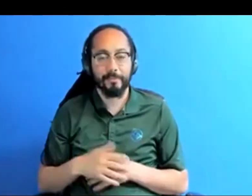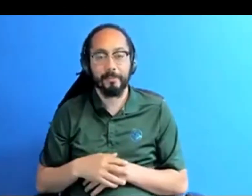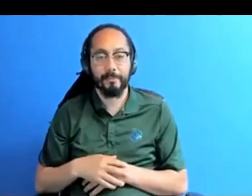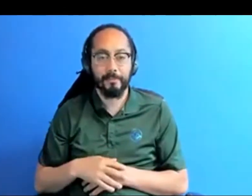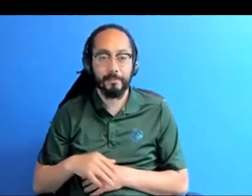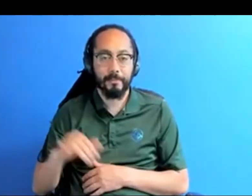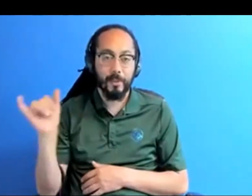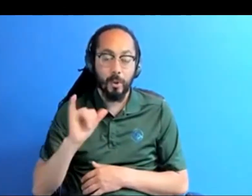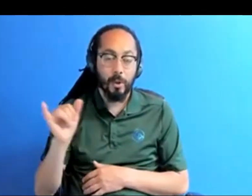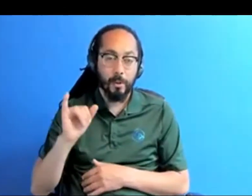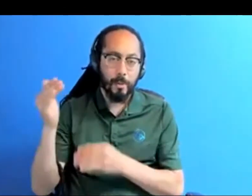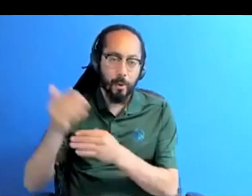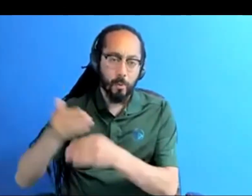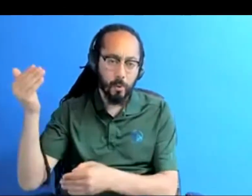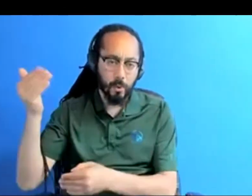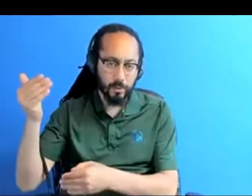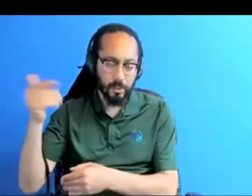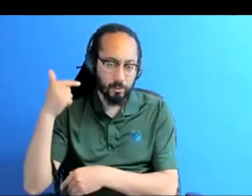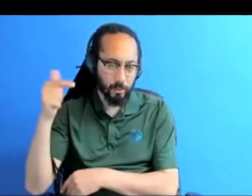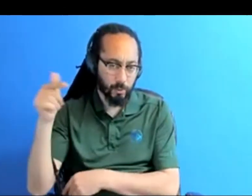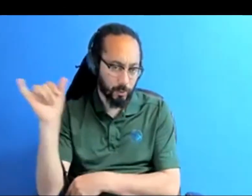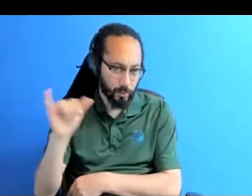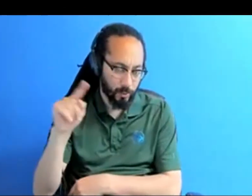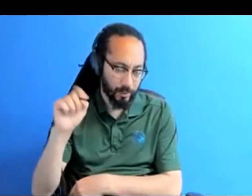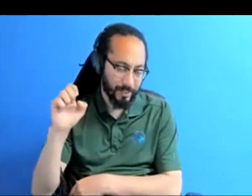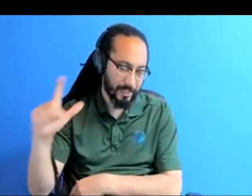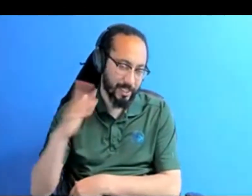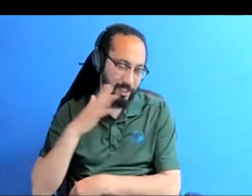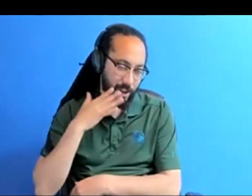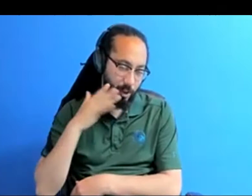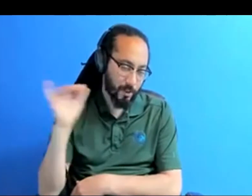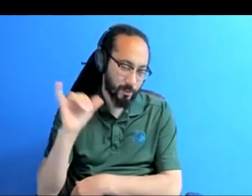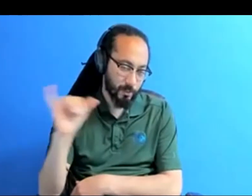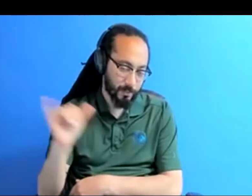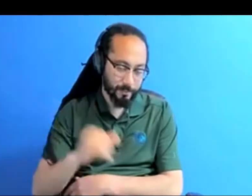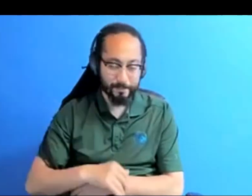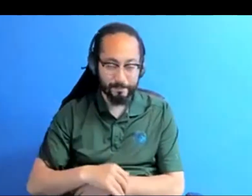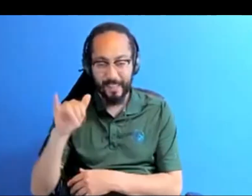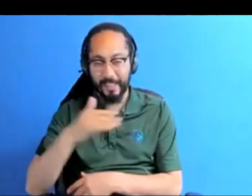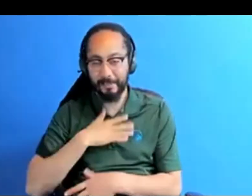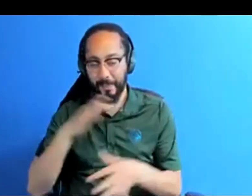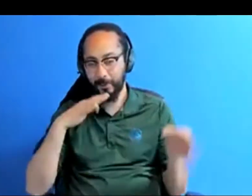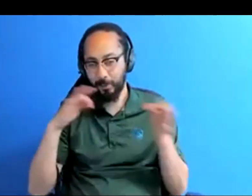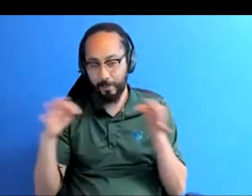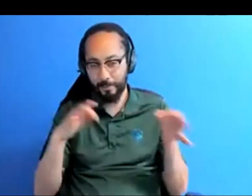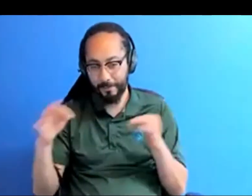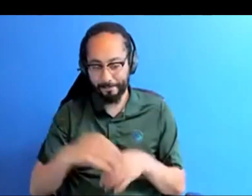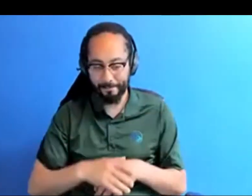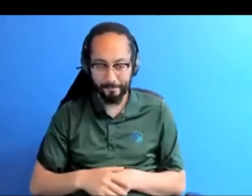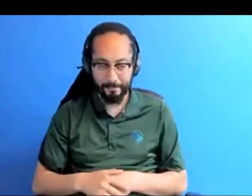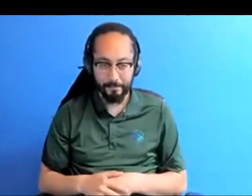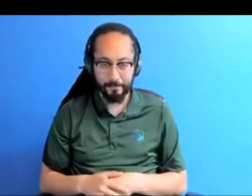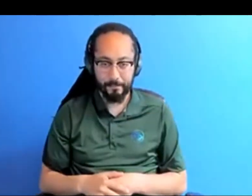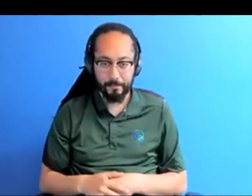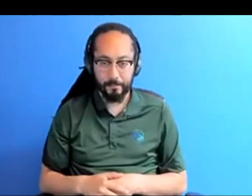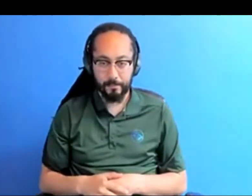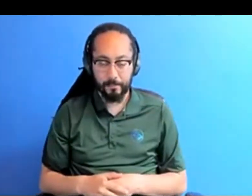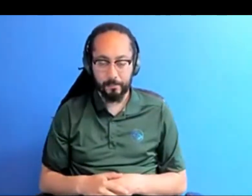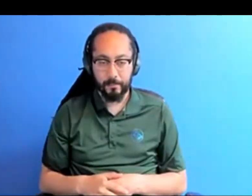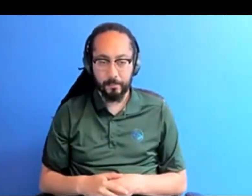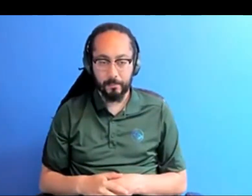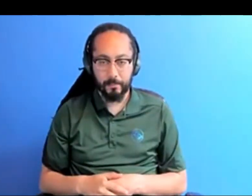colored walls. So I think that's my description. So I have been engaged